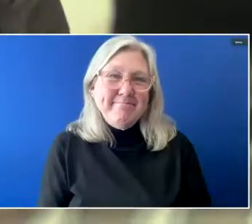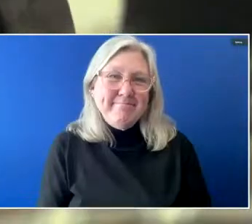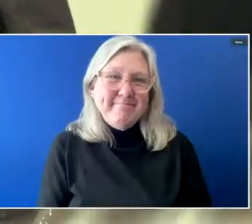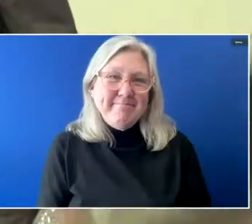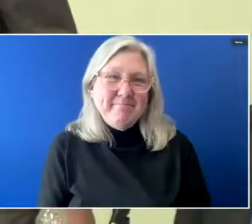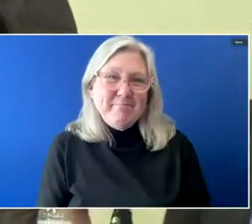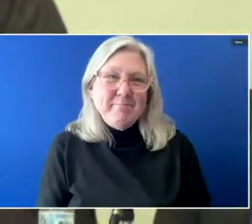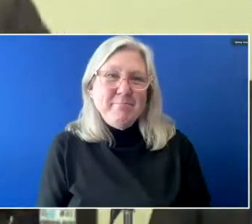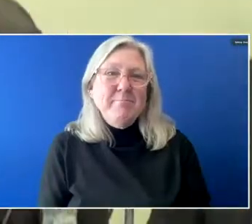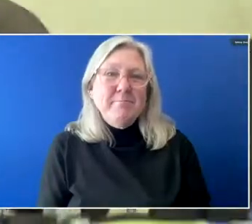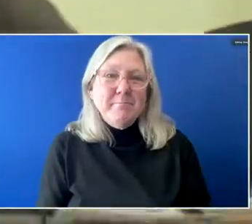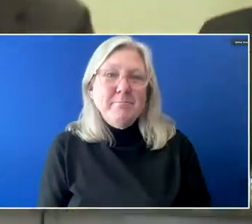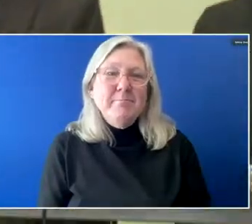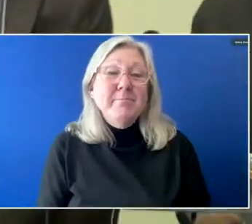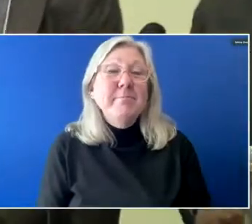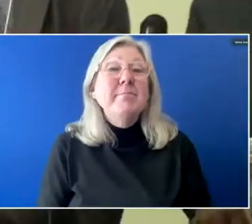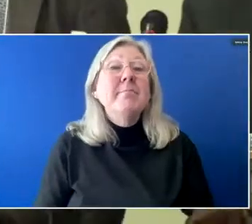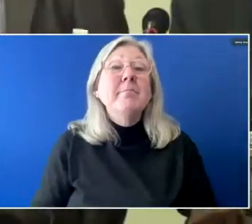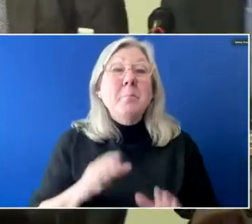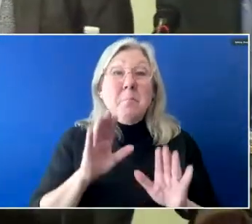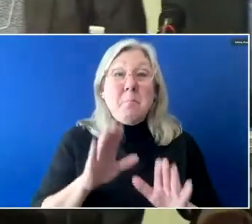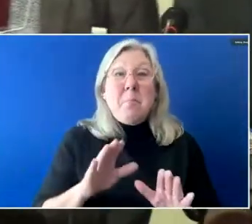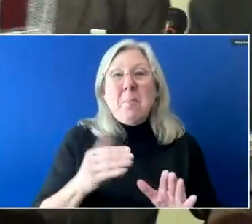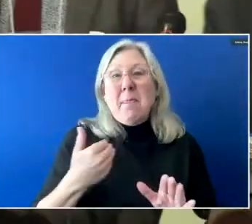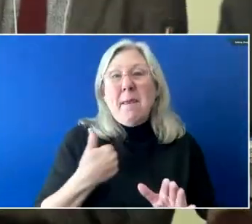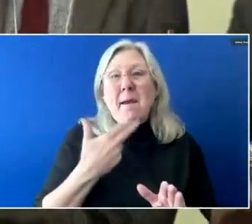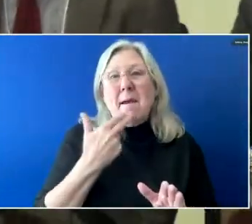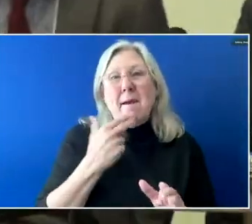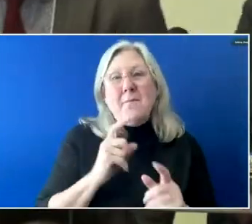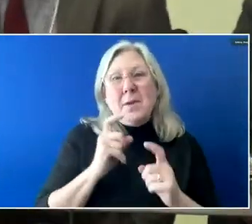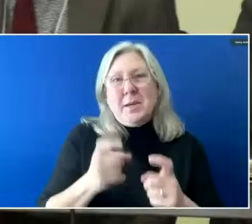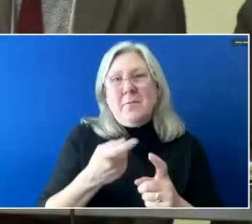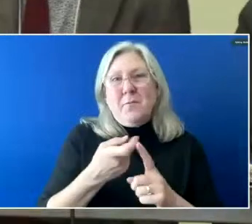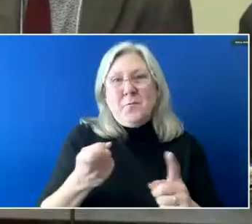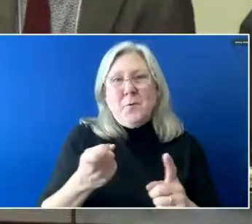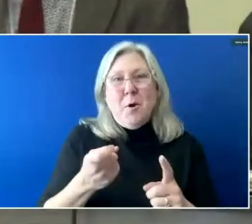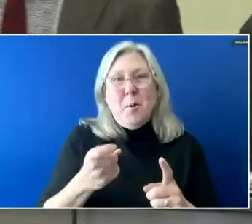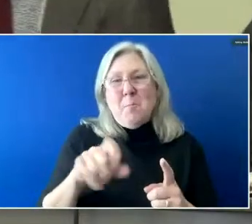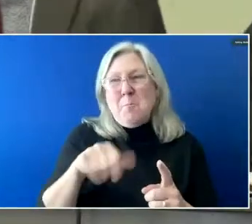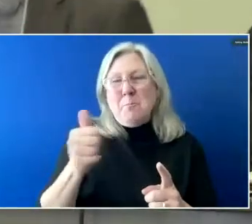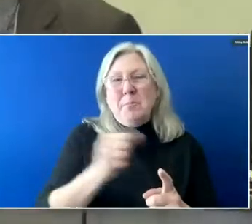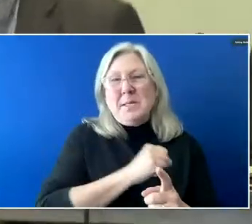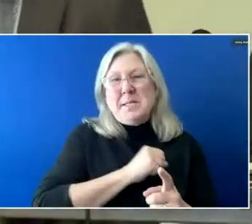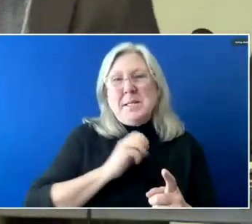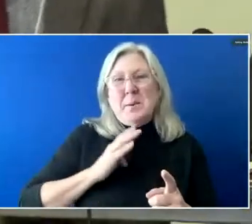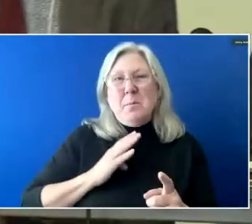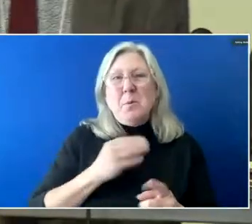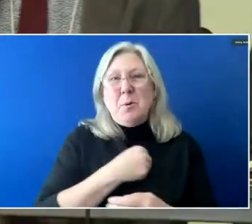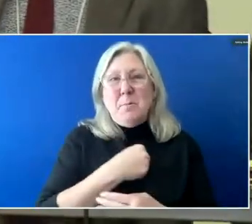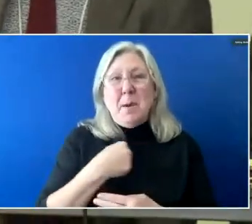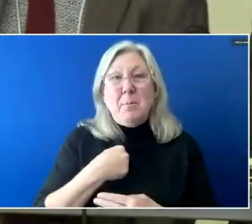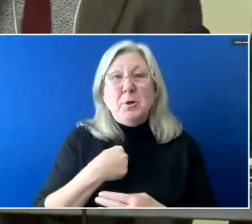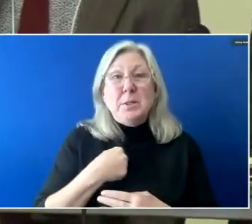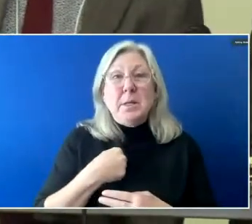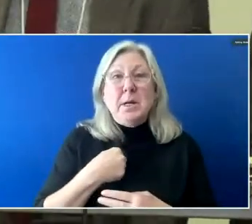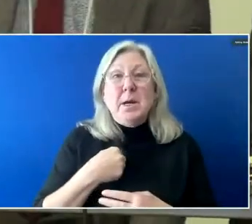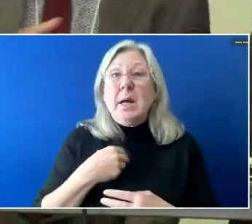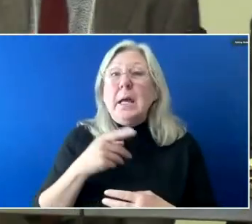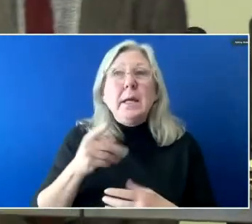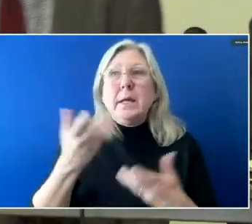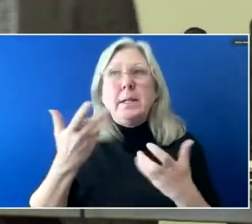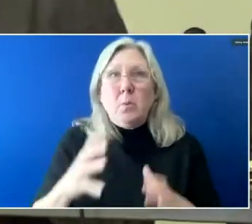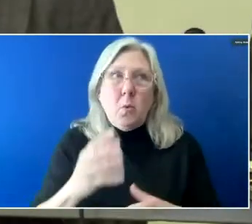best and we have a little gift for him from his fellow select board members but he didn't want